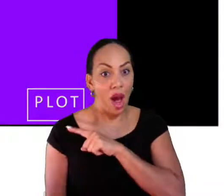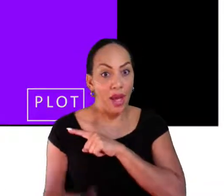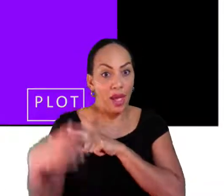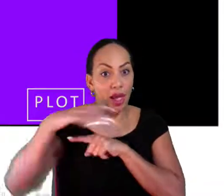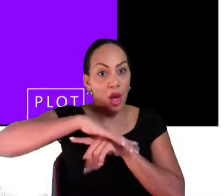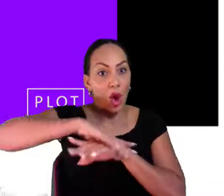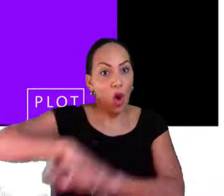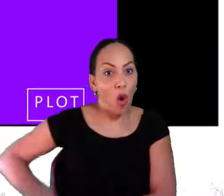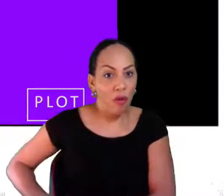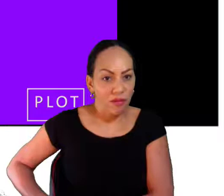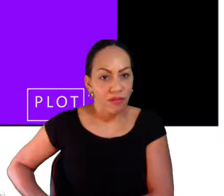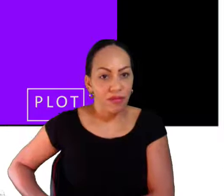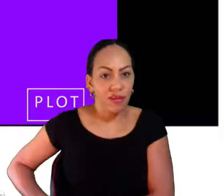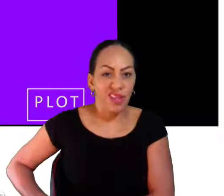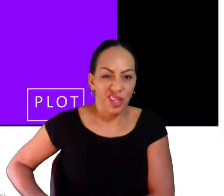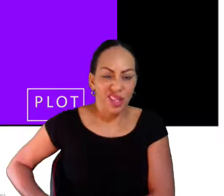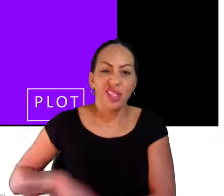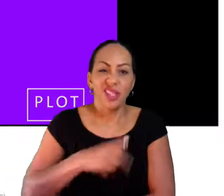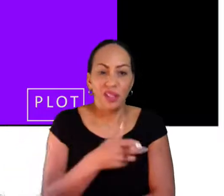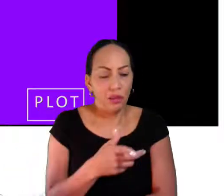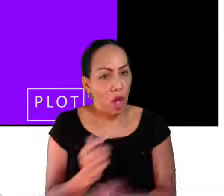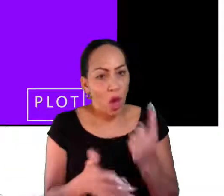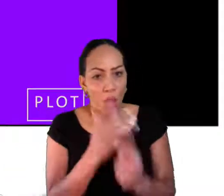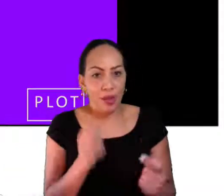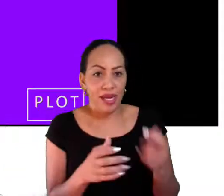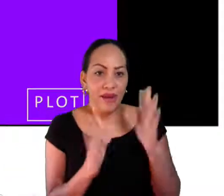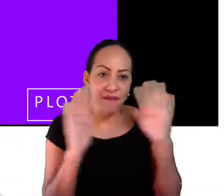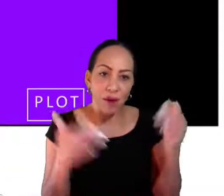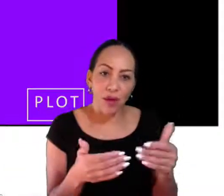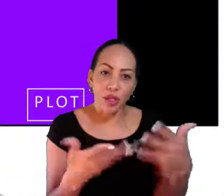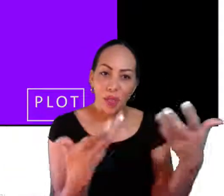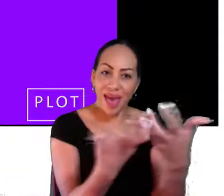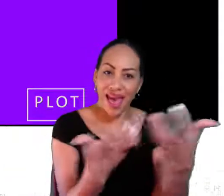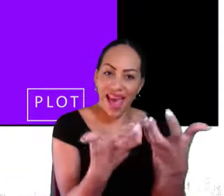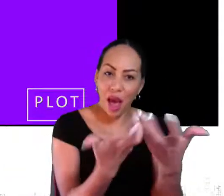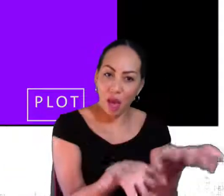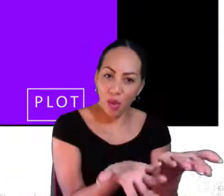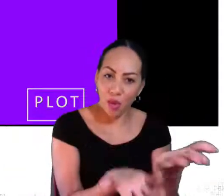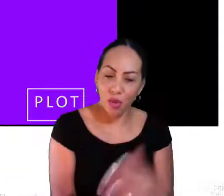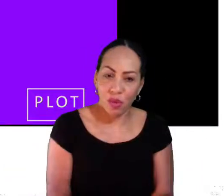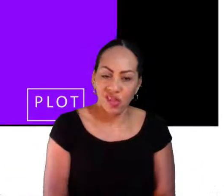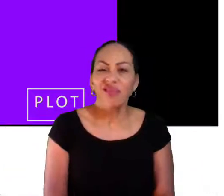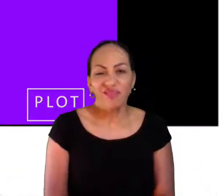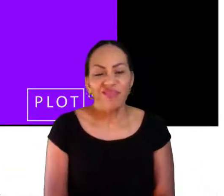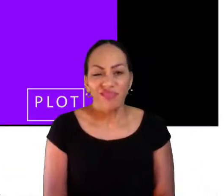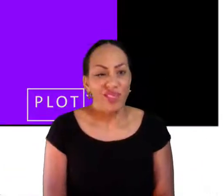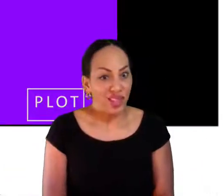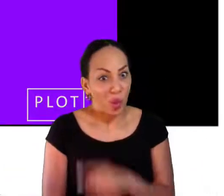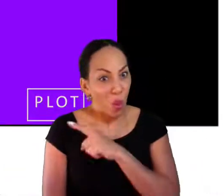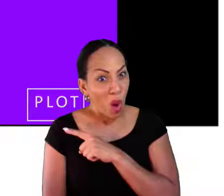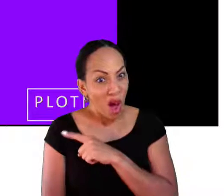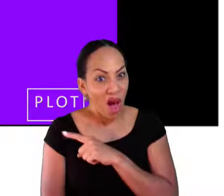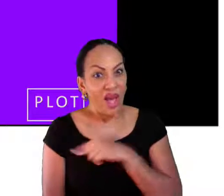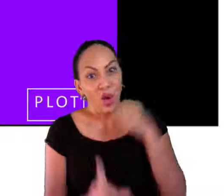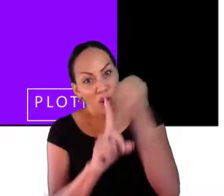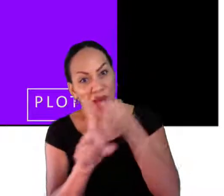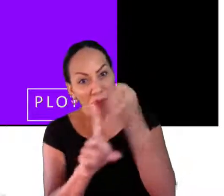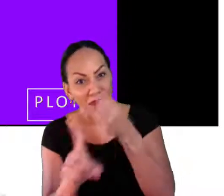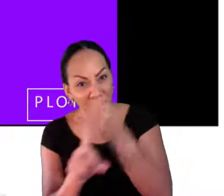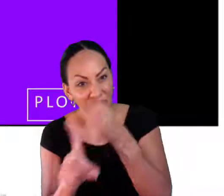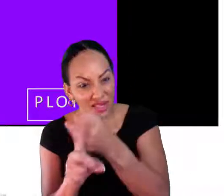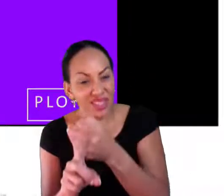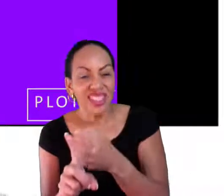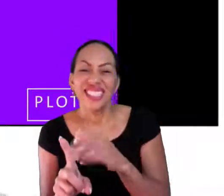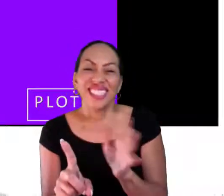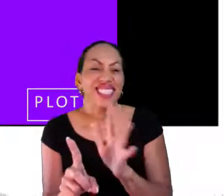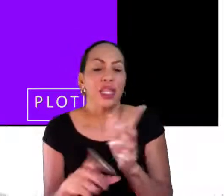get really bogged down in the why sometimes, and actually trying to set and define what inclusion is becomes one of